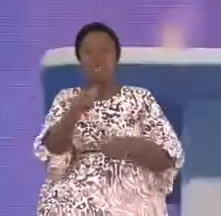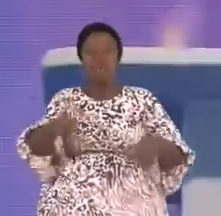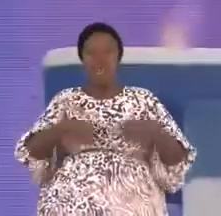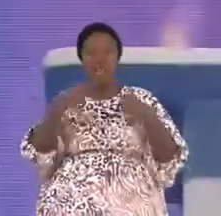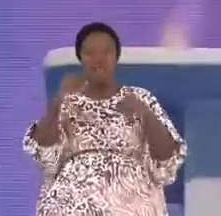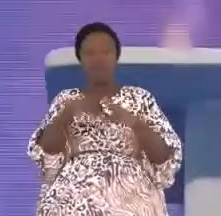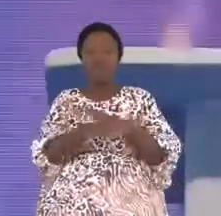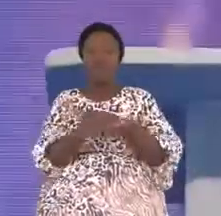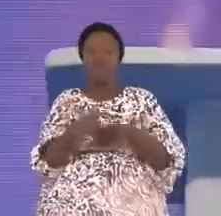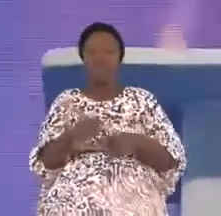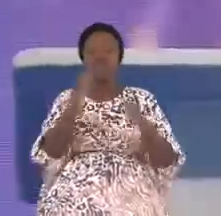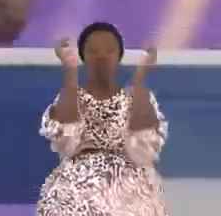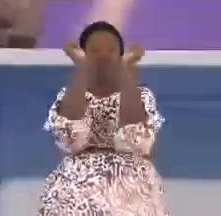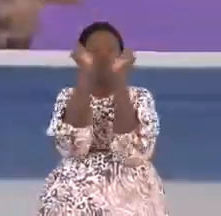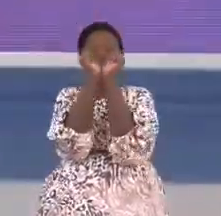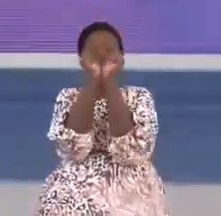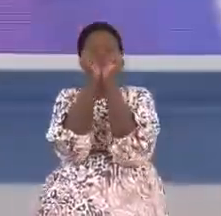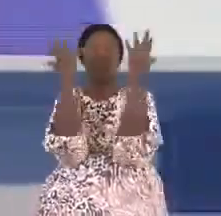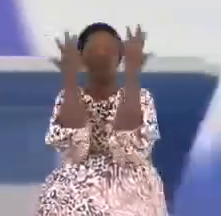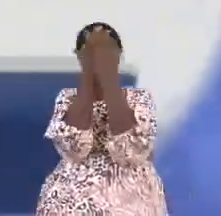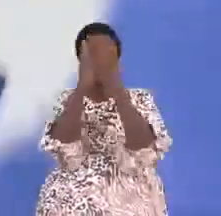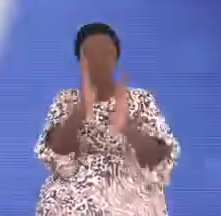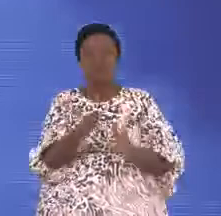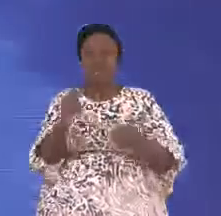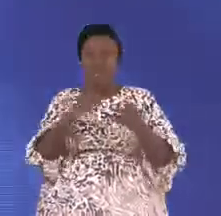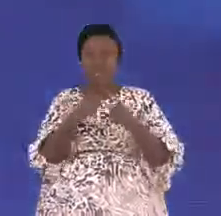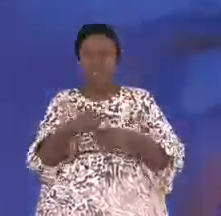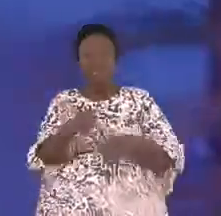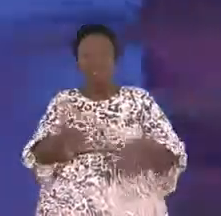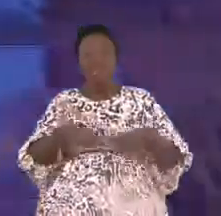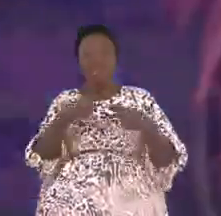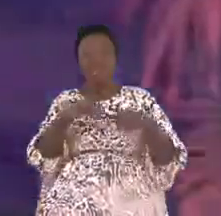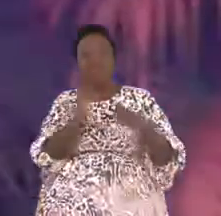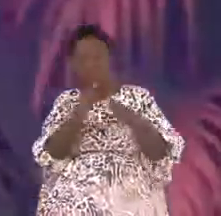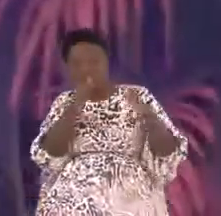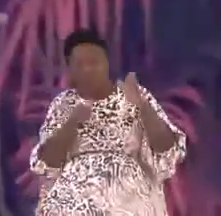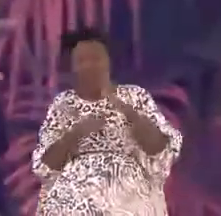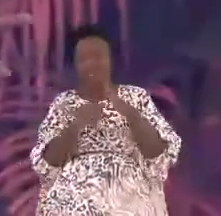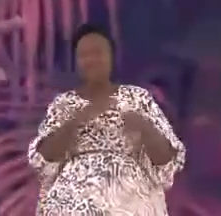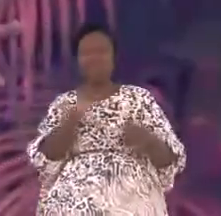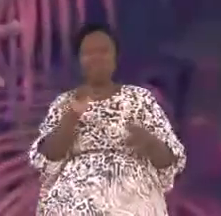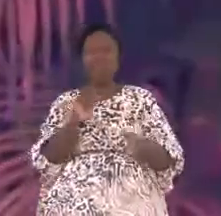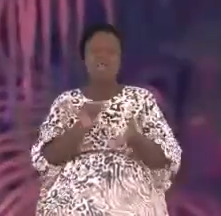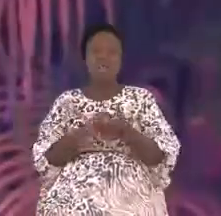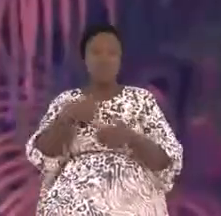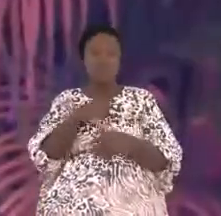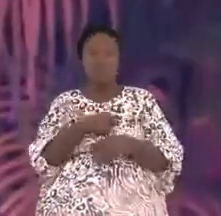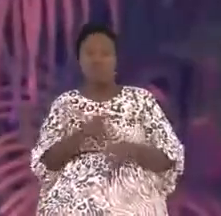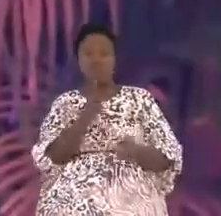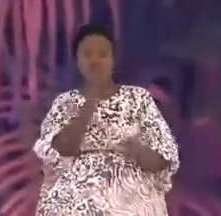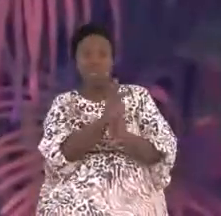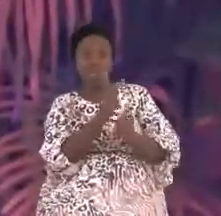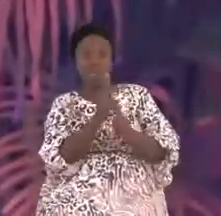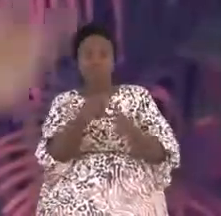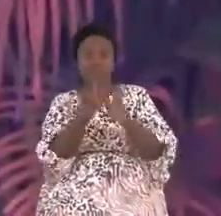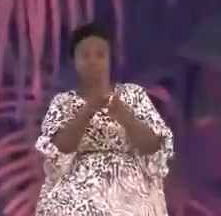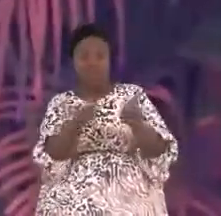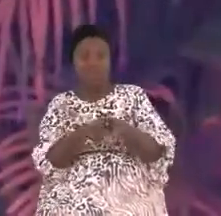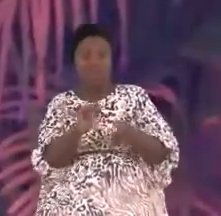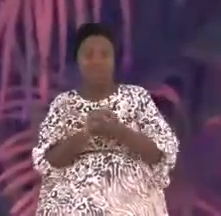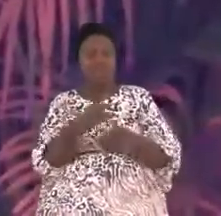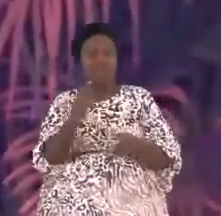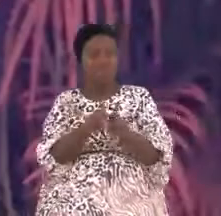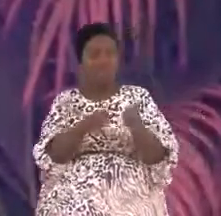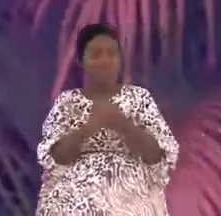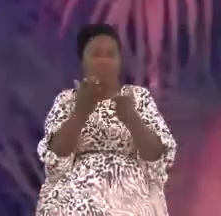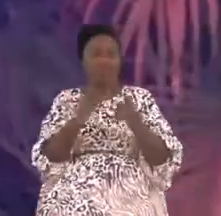imprisonment in life in confinement we were confined the place who wanted to go